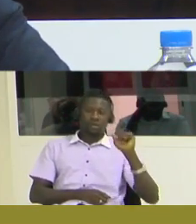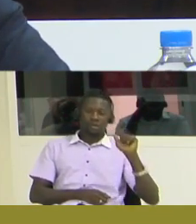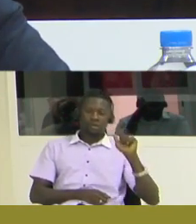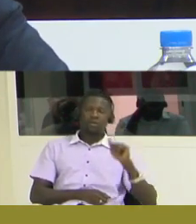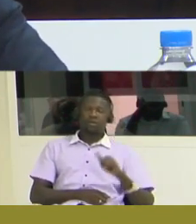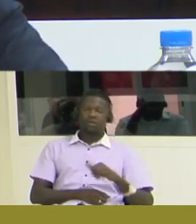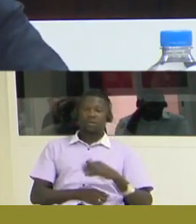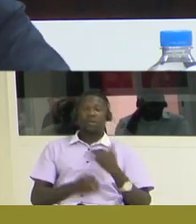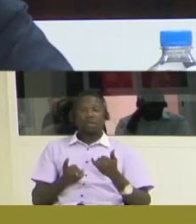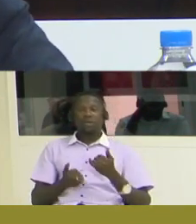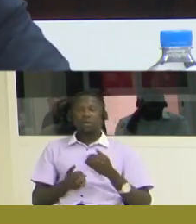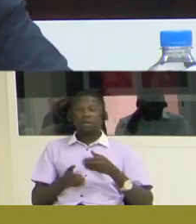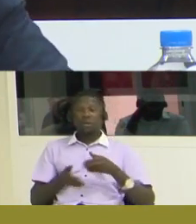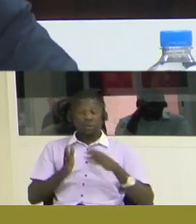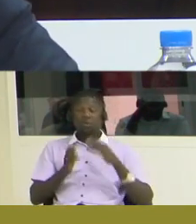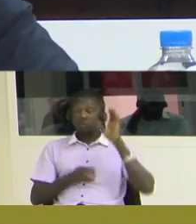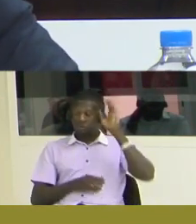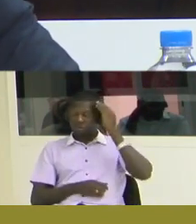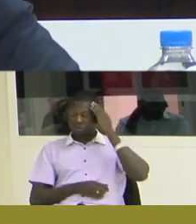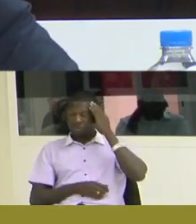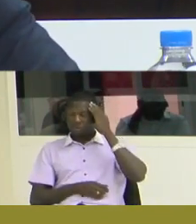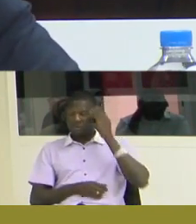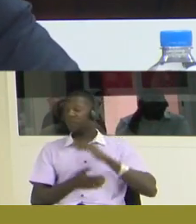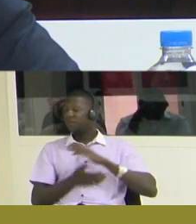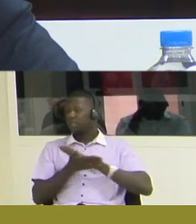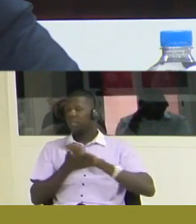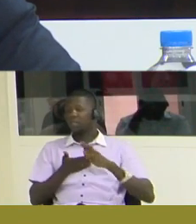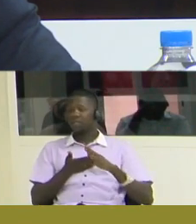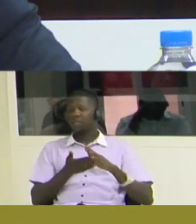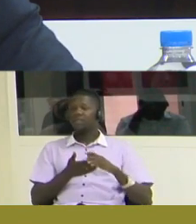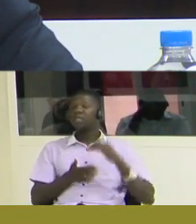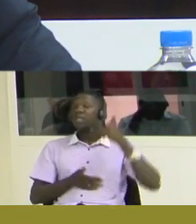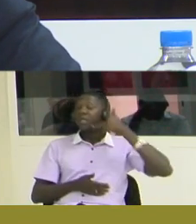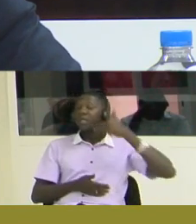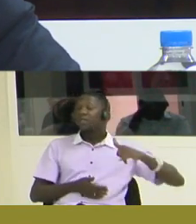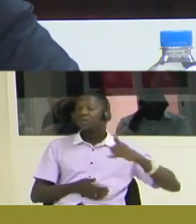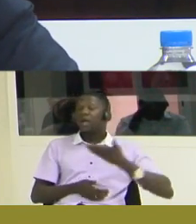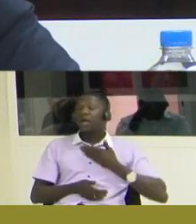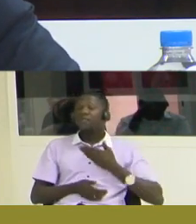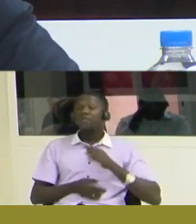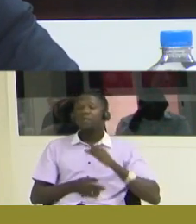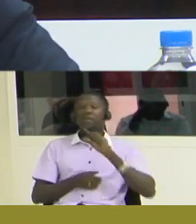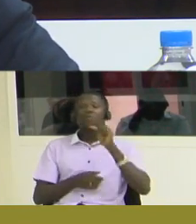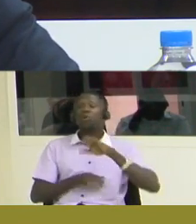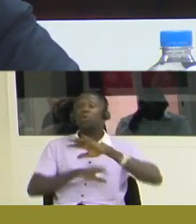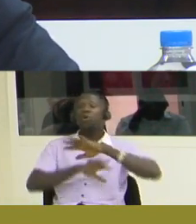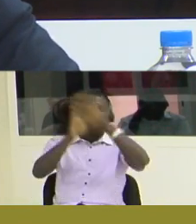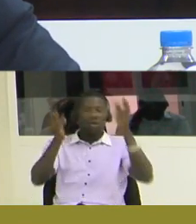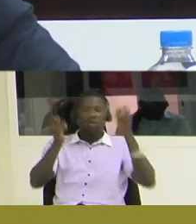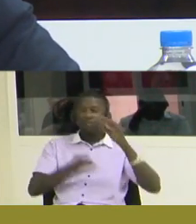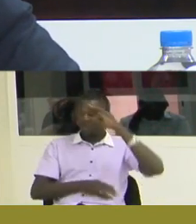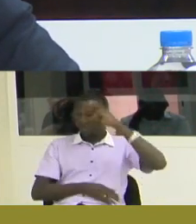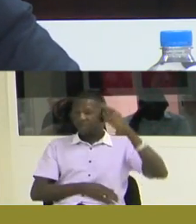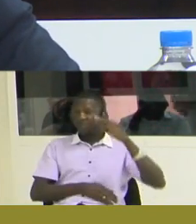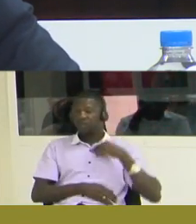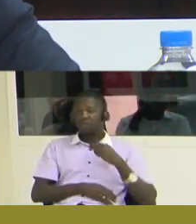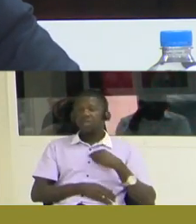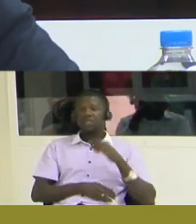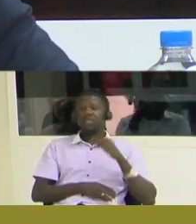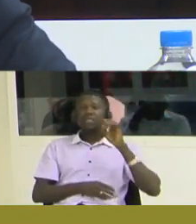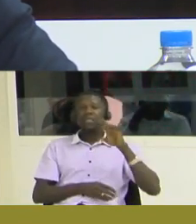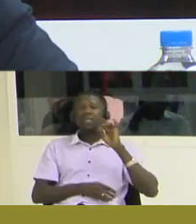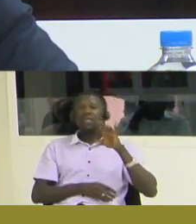very clear the the intercom has the names of all of the ministries with LED lights